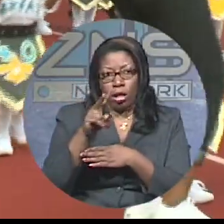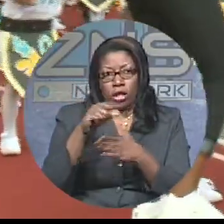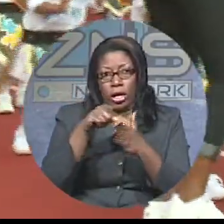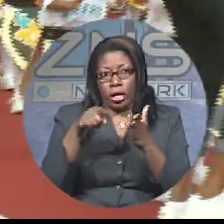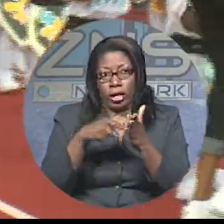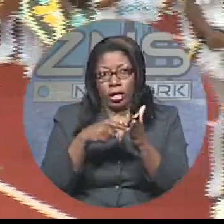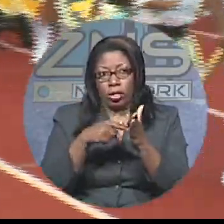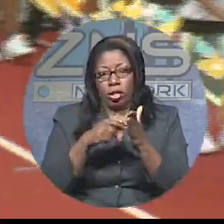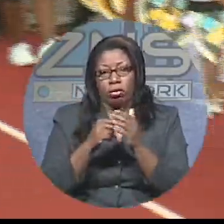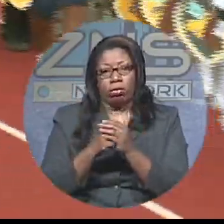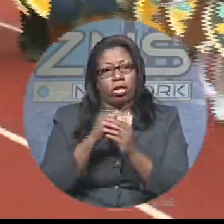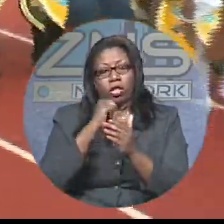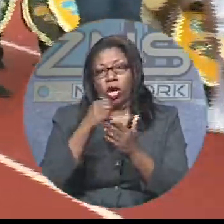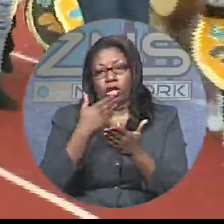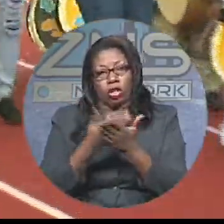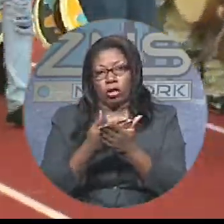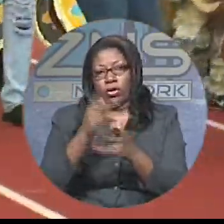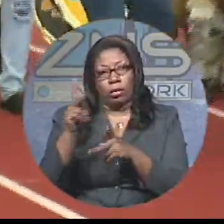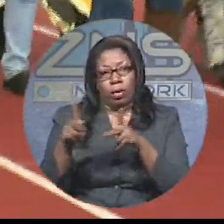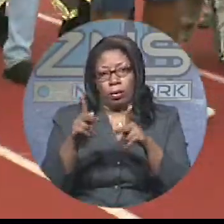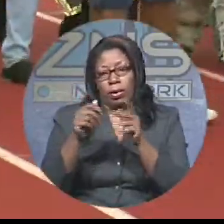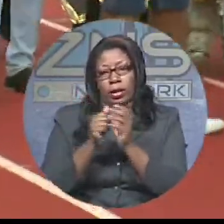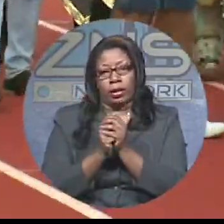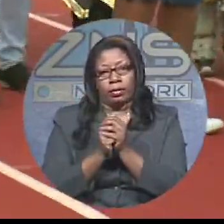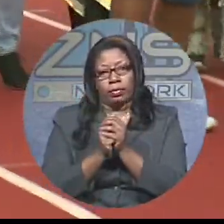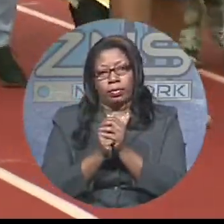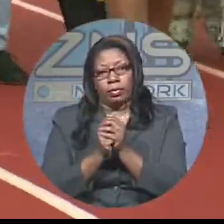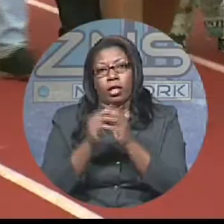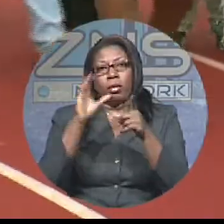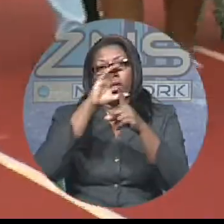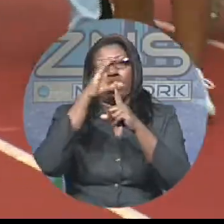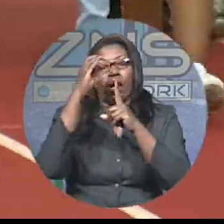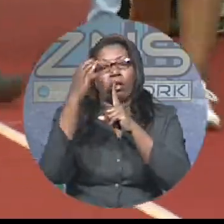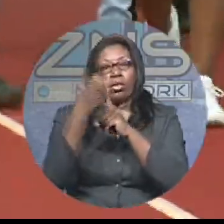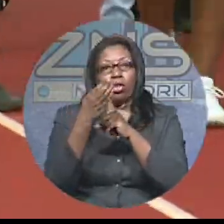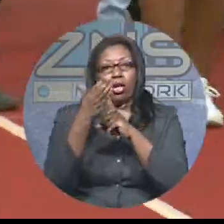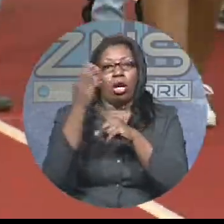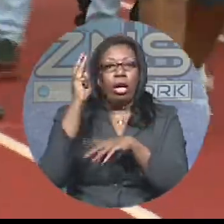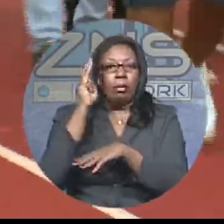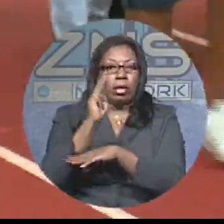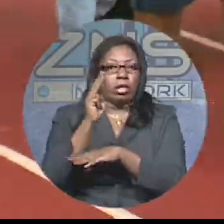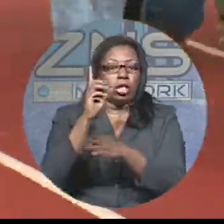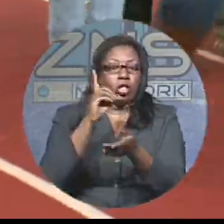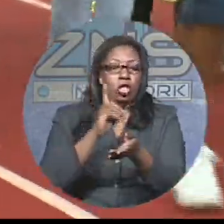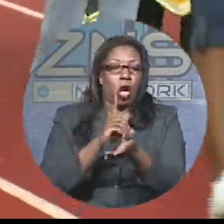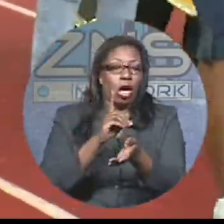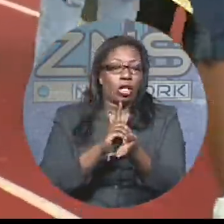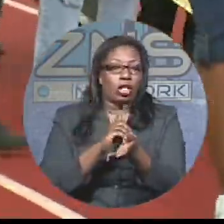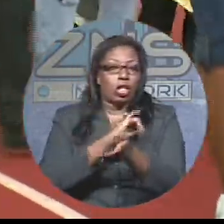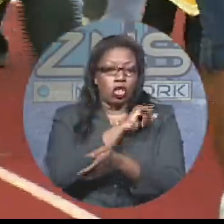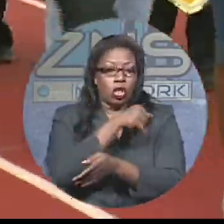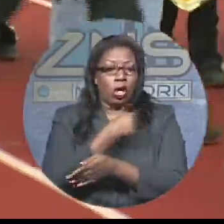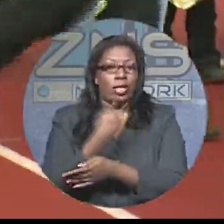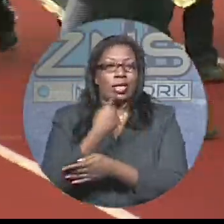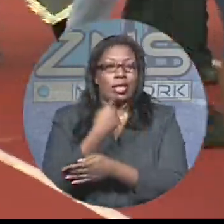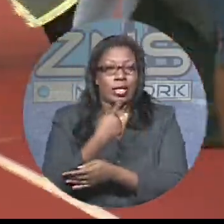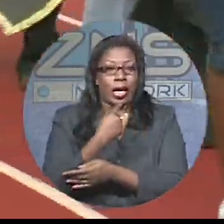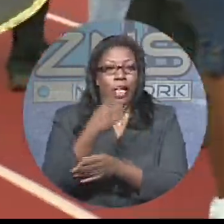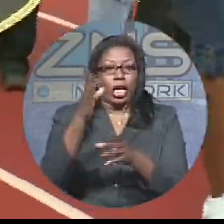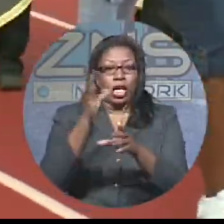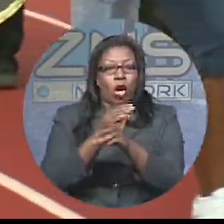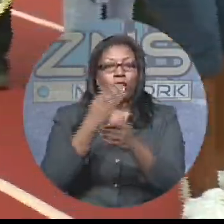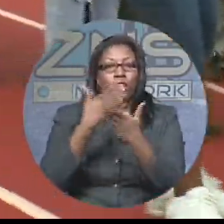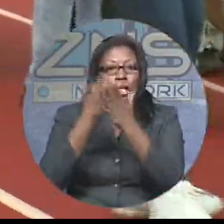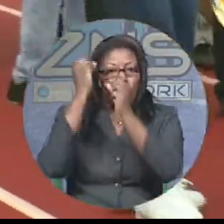to view this show, that wasn't good for the public. But contrary to that, Culture Minister Dr. Danny Johnson says he received positive feedback about the parade's